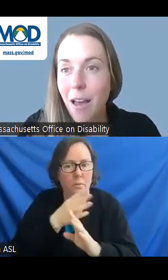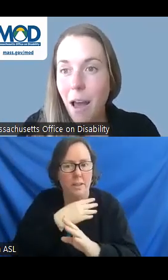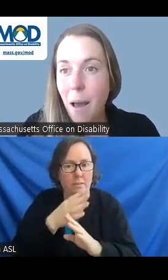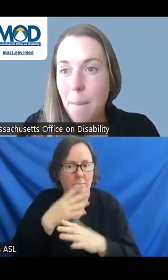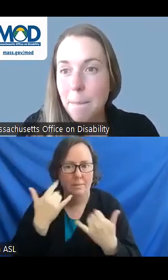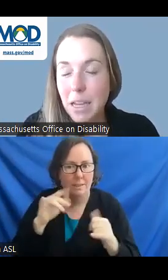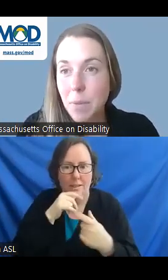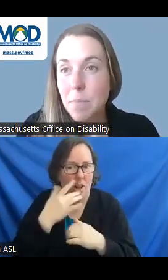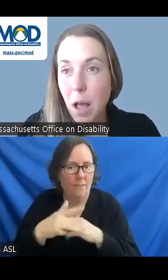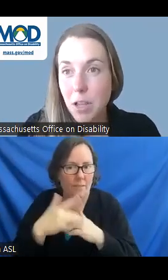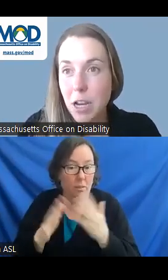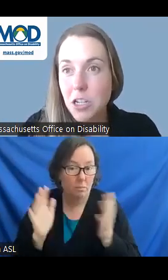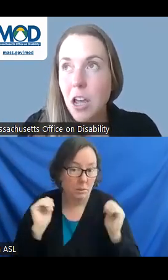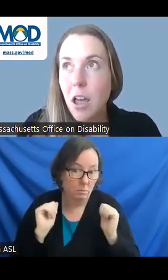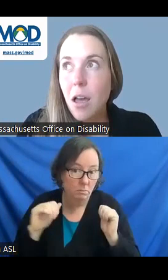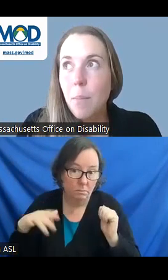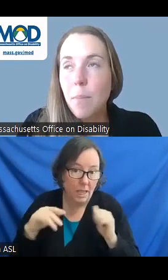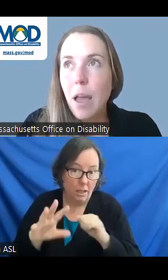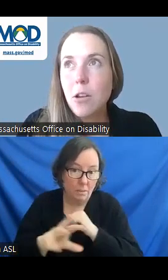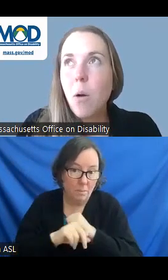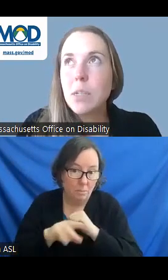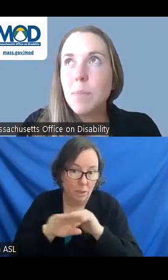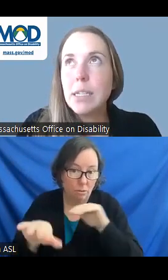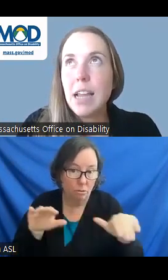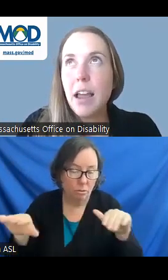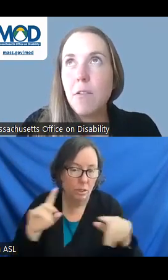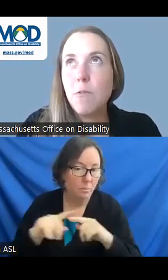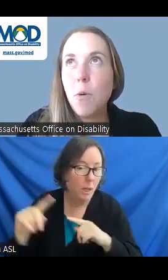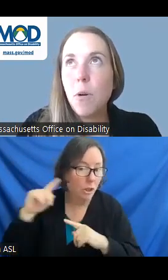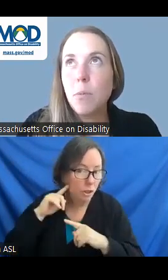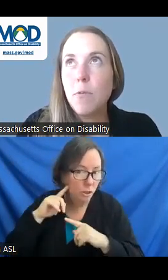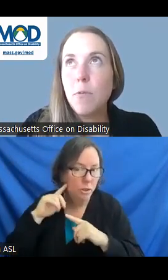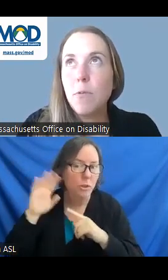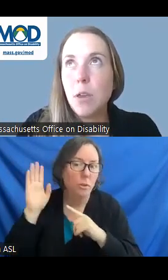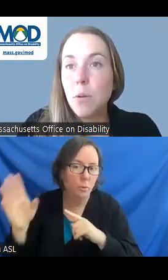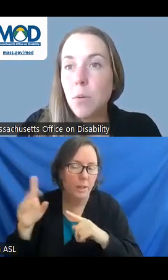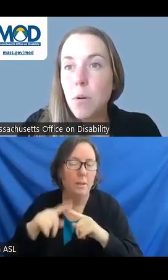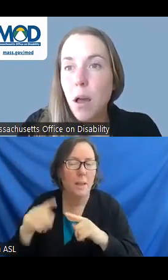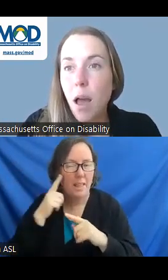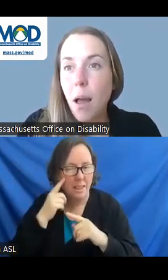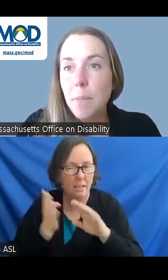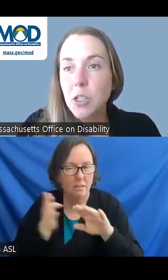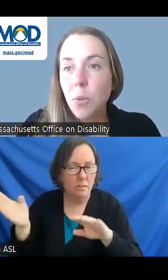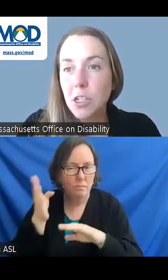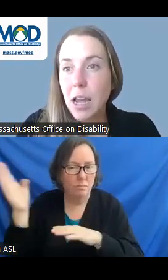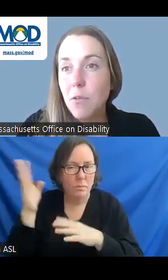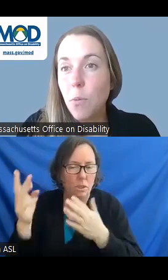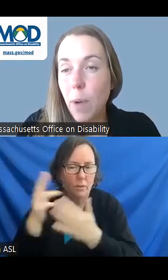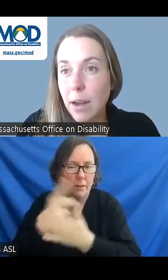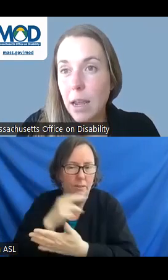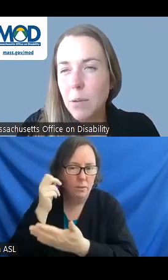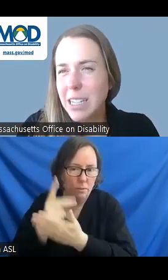available. It hasn't been published. I know it's been sent for review. So we're just